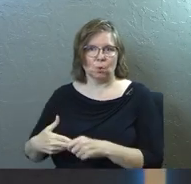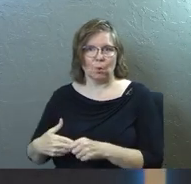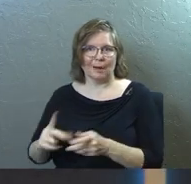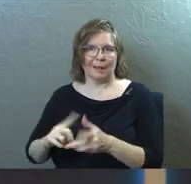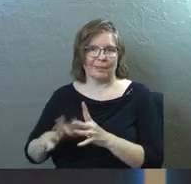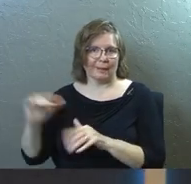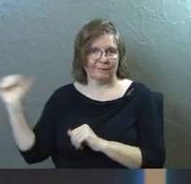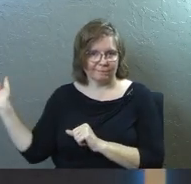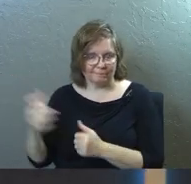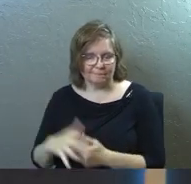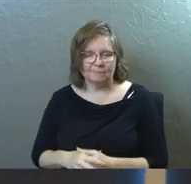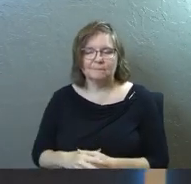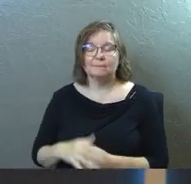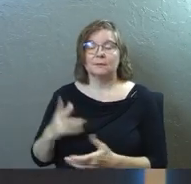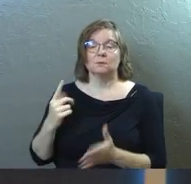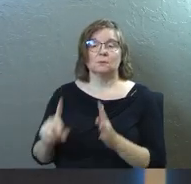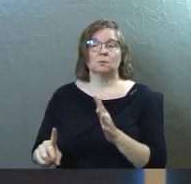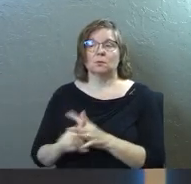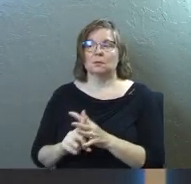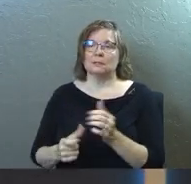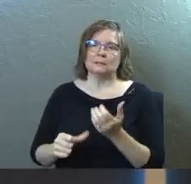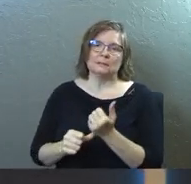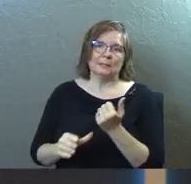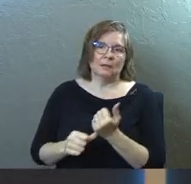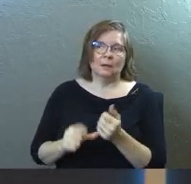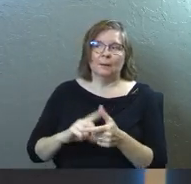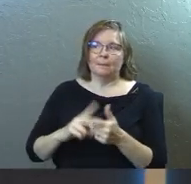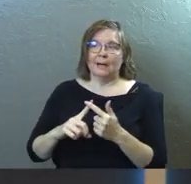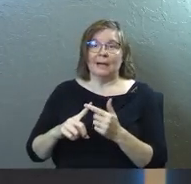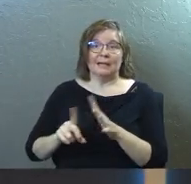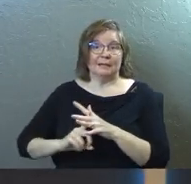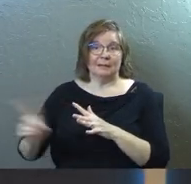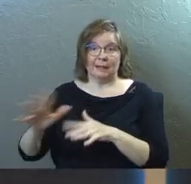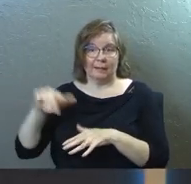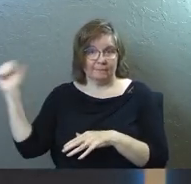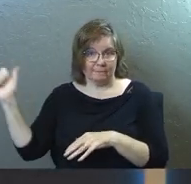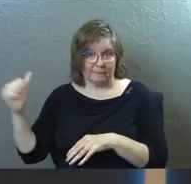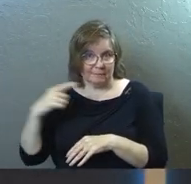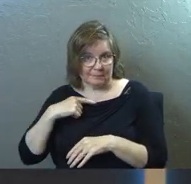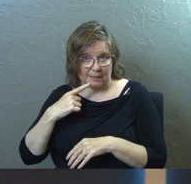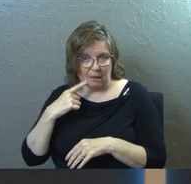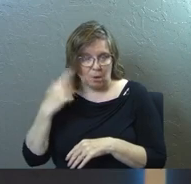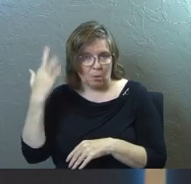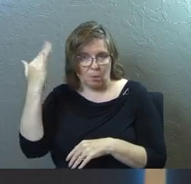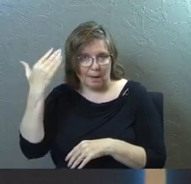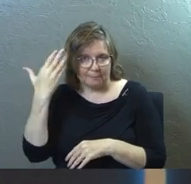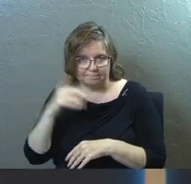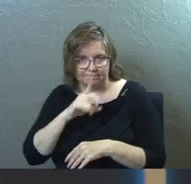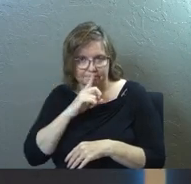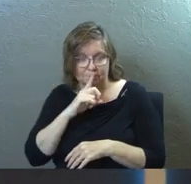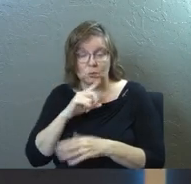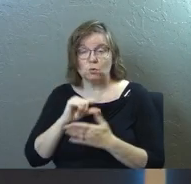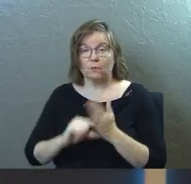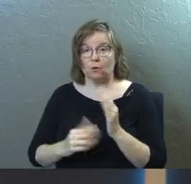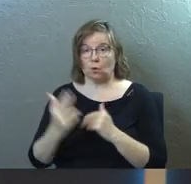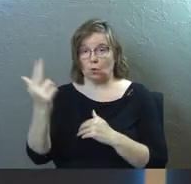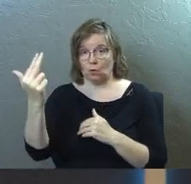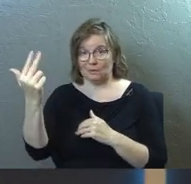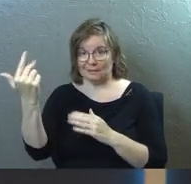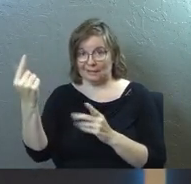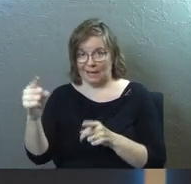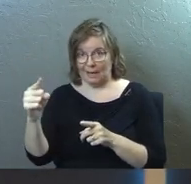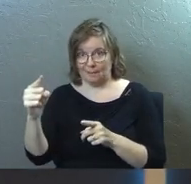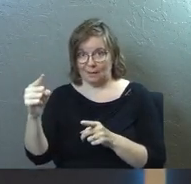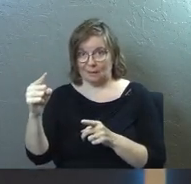shows up first in chapter 12. He's like their assistant, but he deserts them is what it says, right? So in verse 13, that's where this happens. It